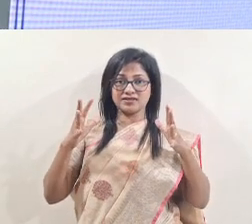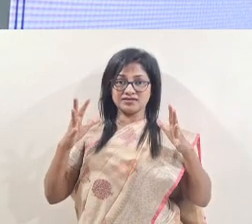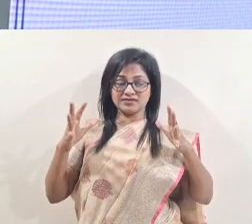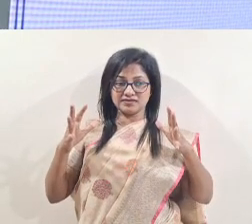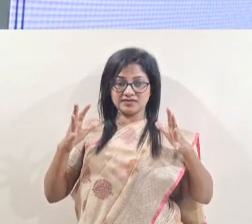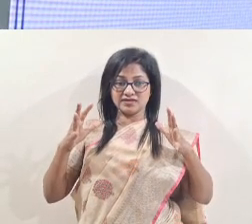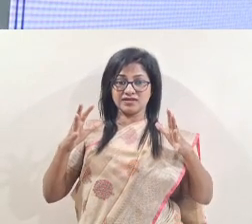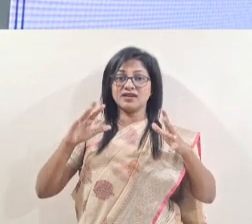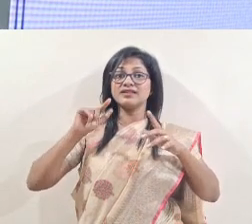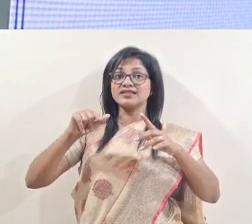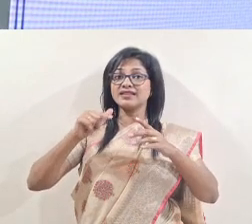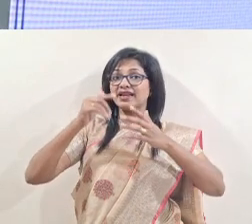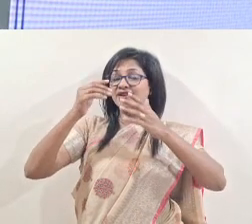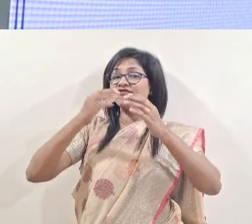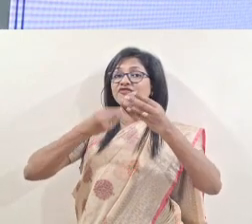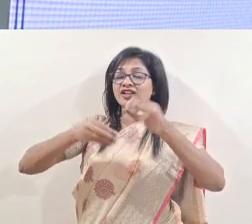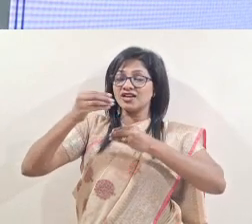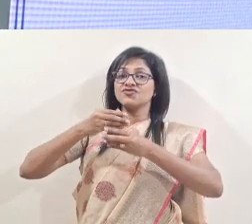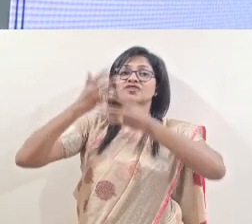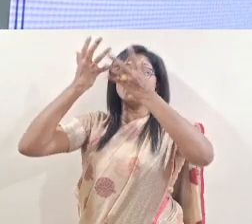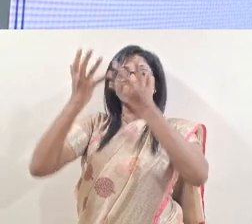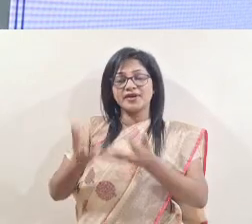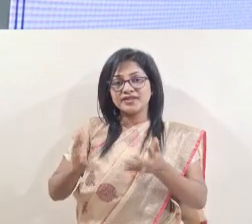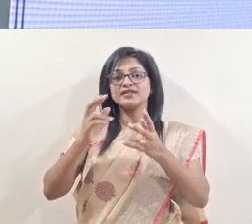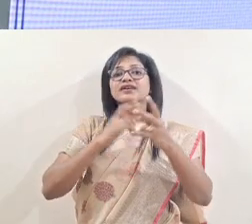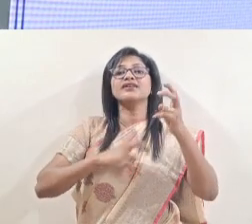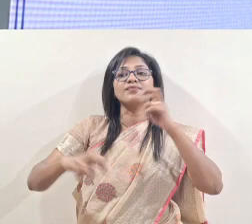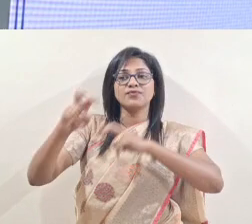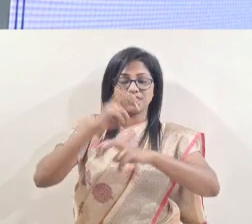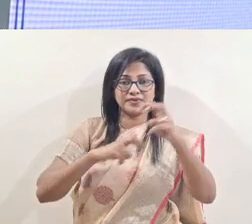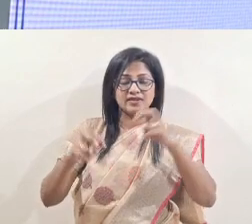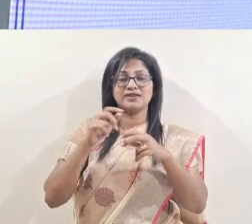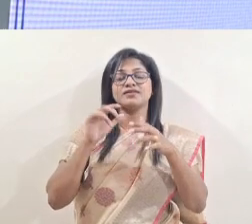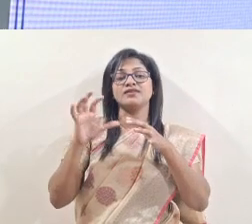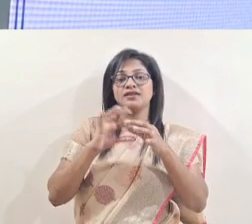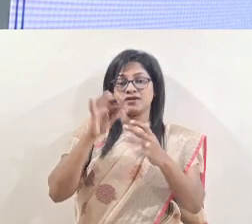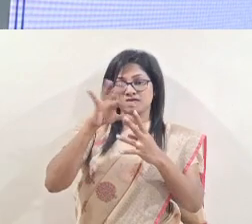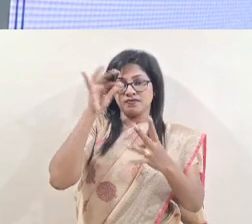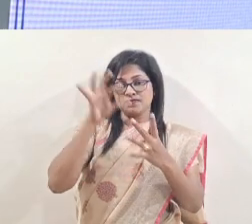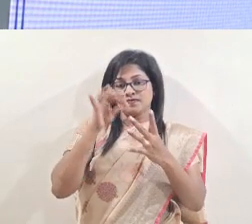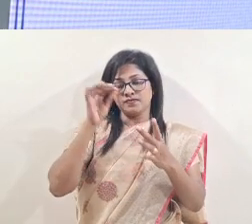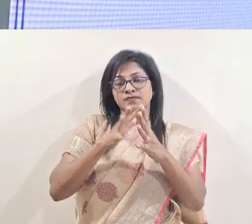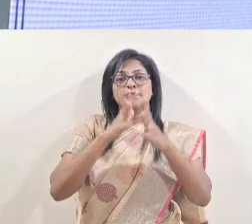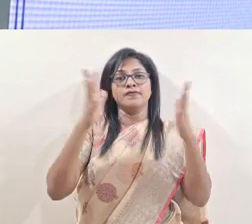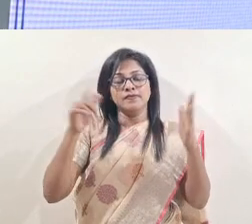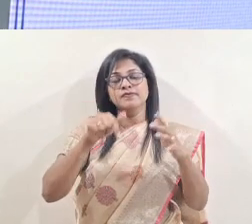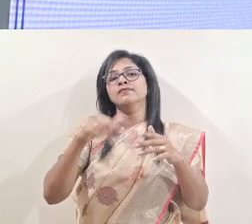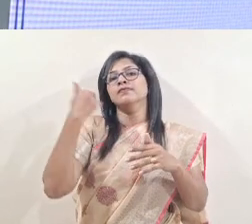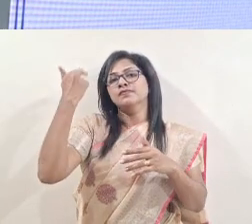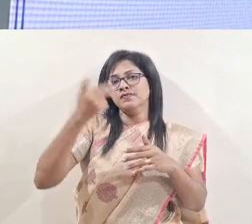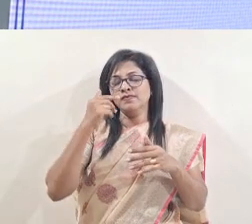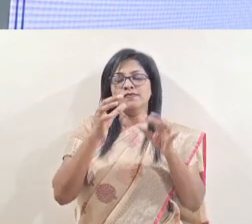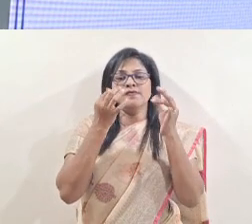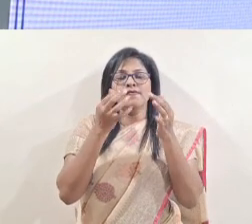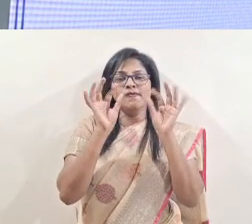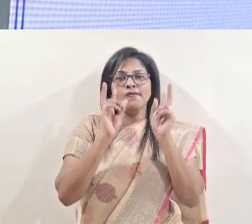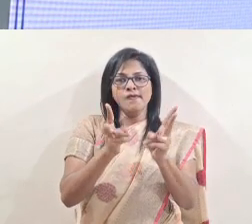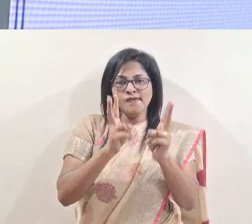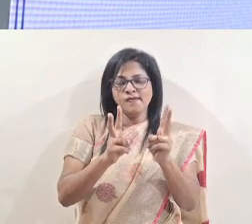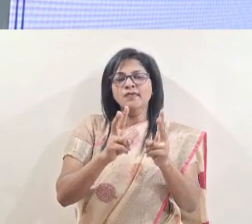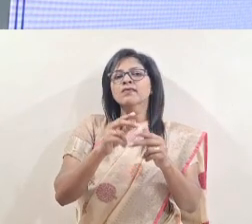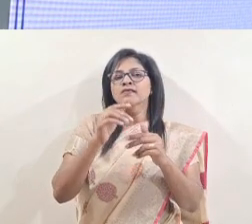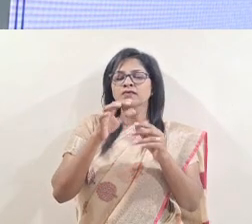the financial and the mobility options is more. That's why people are preferring more affordable options after COVID-19